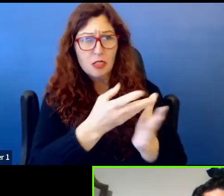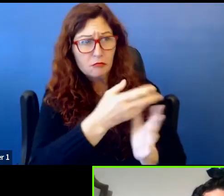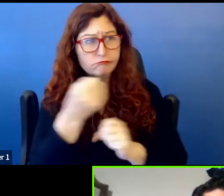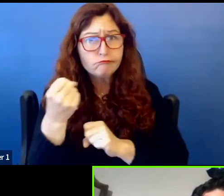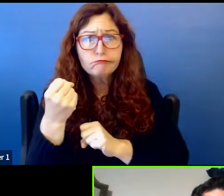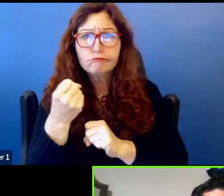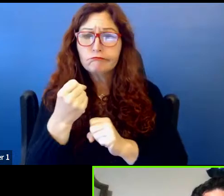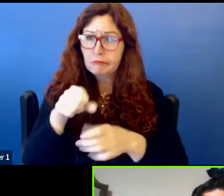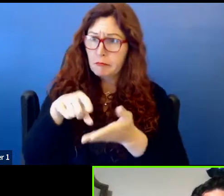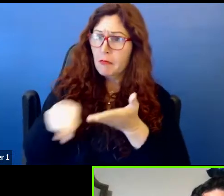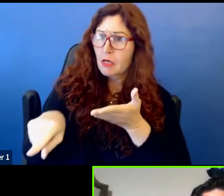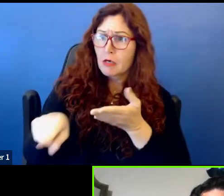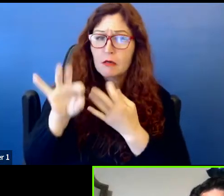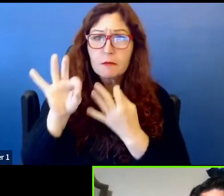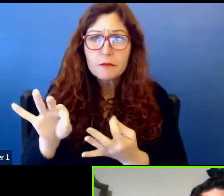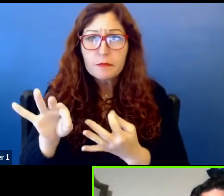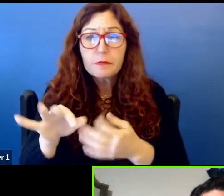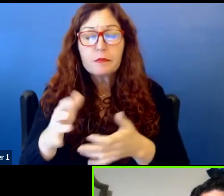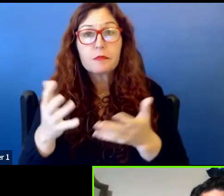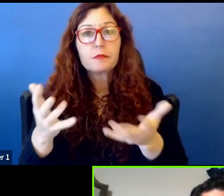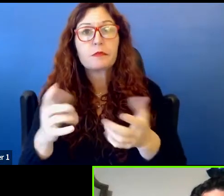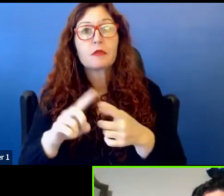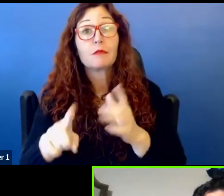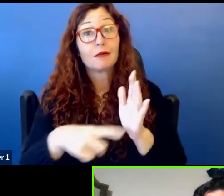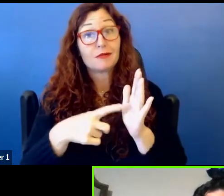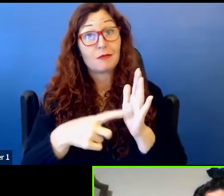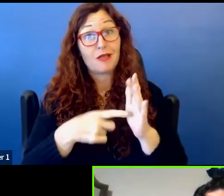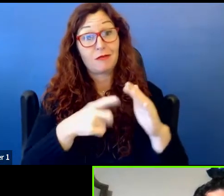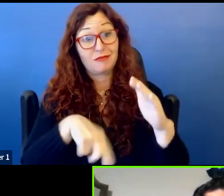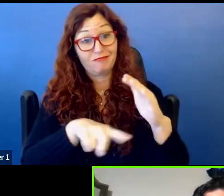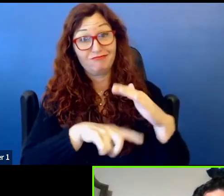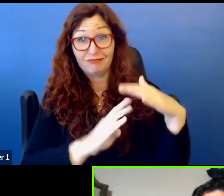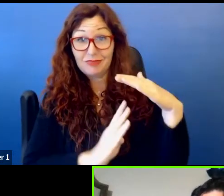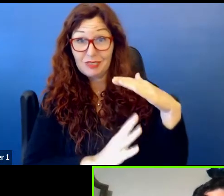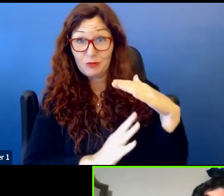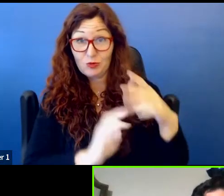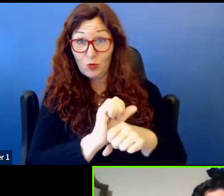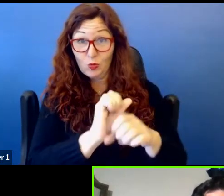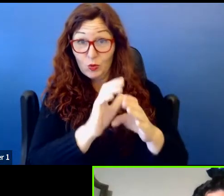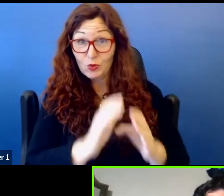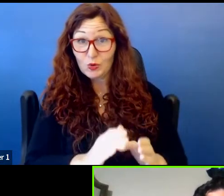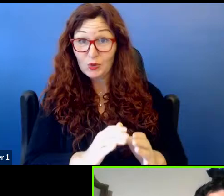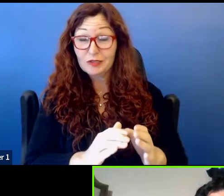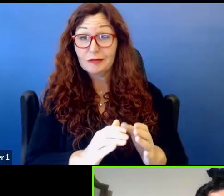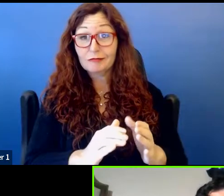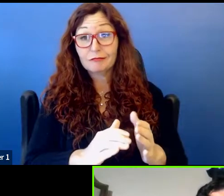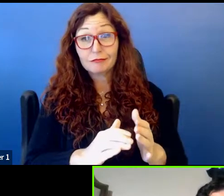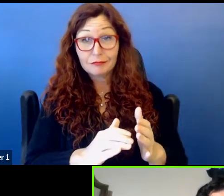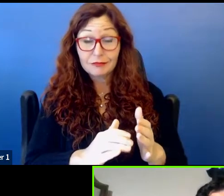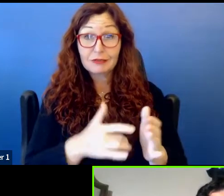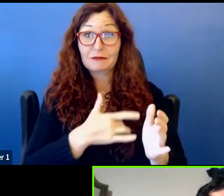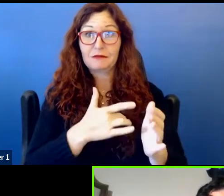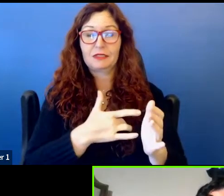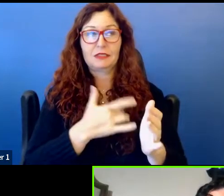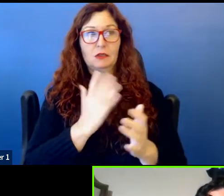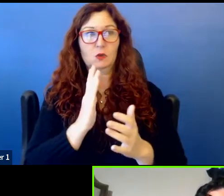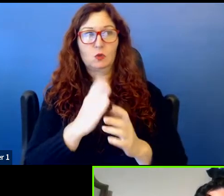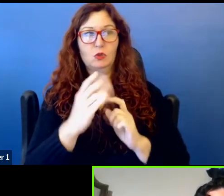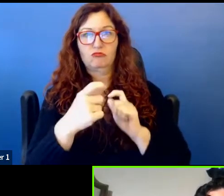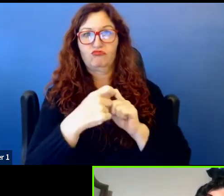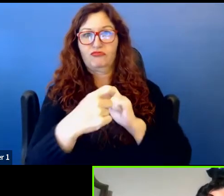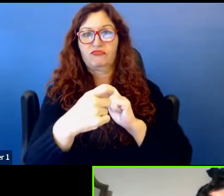um but oftentimes we hear from immigrant workers in particular that like other workers they're threatened with retaliation